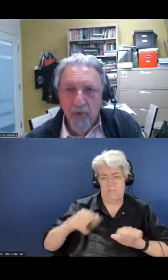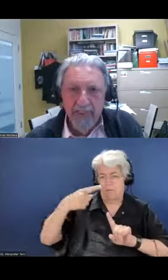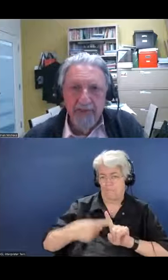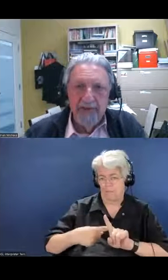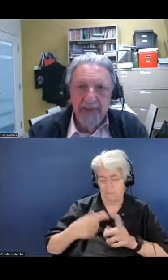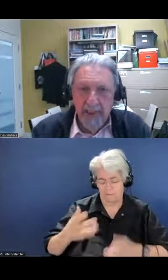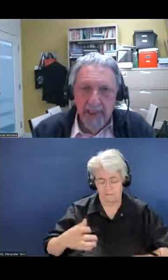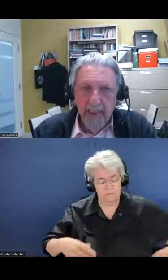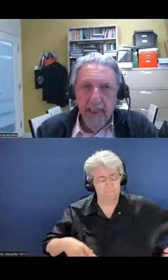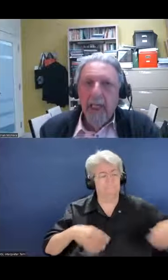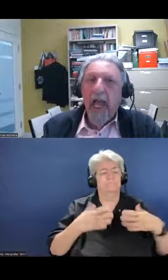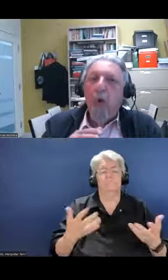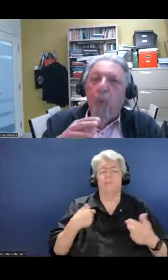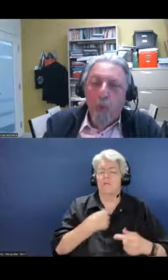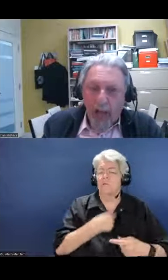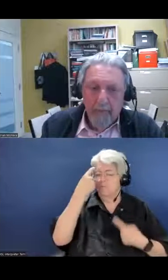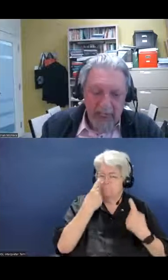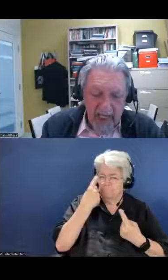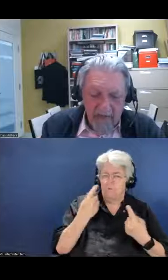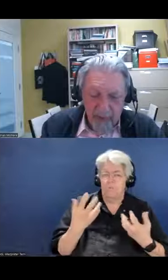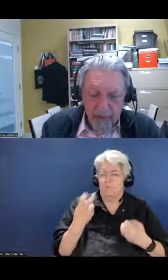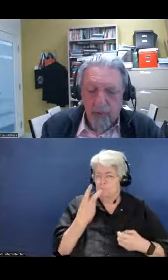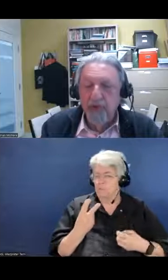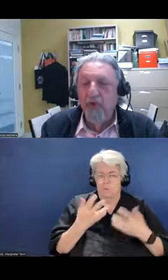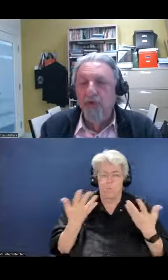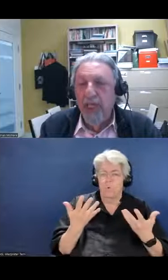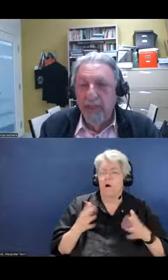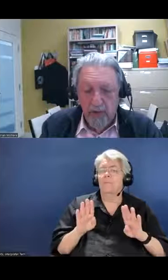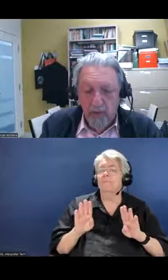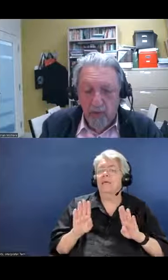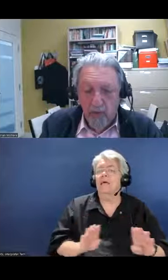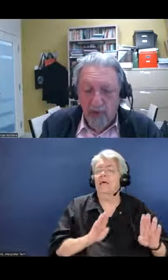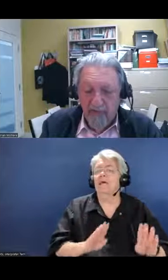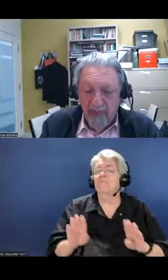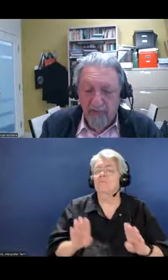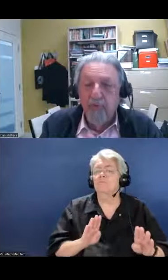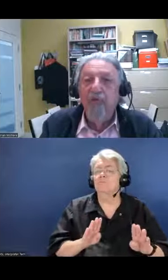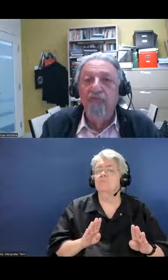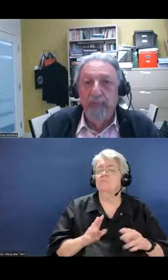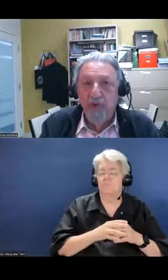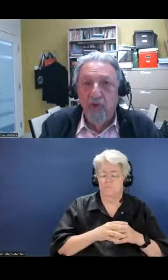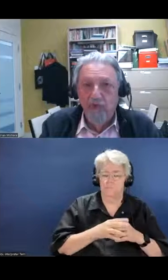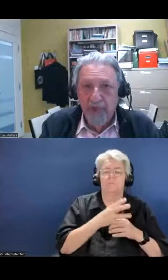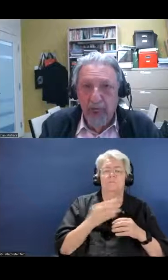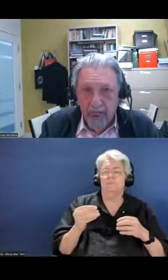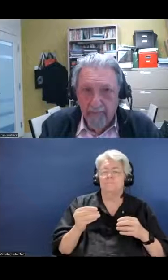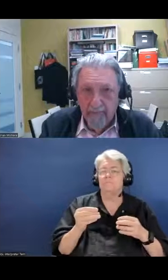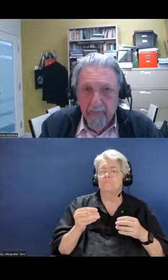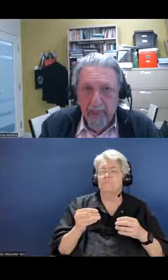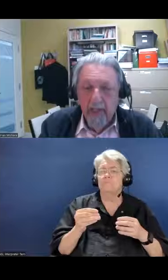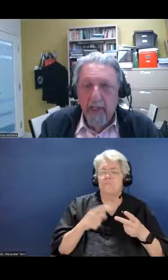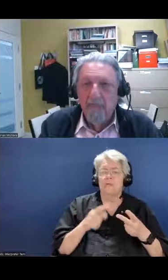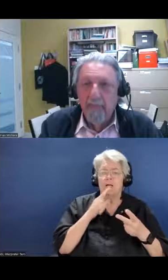We tried to see what behaviors were associated with improvements over